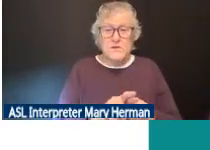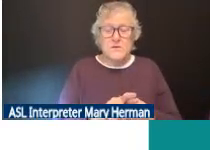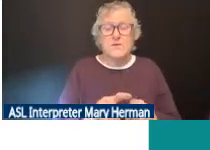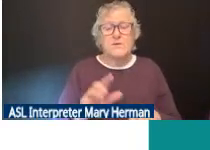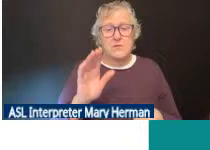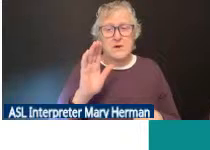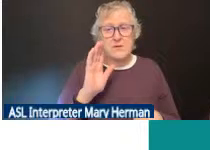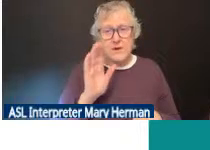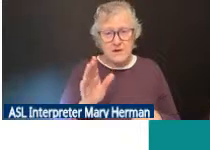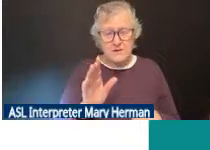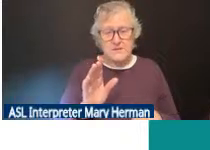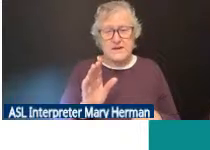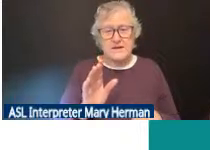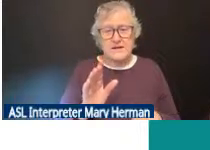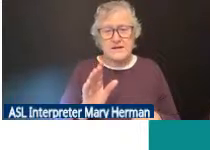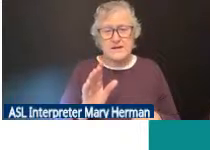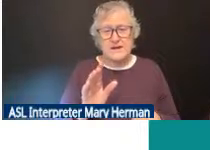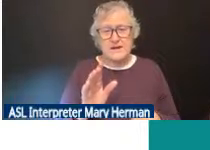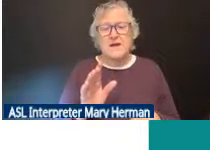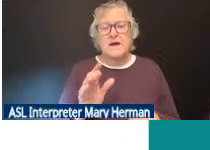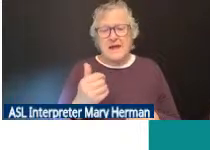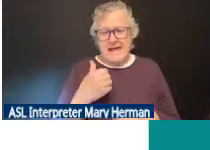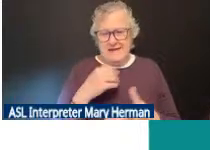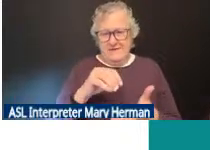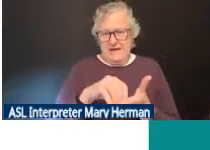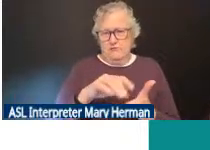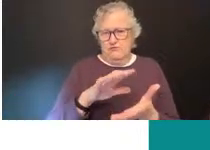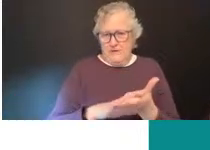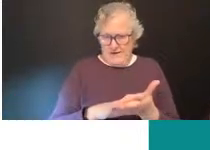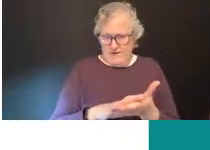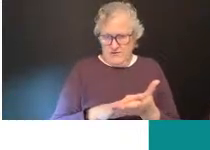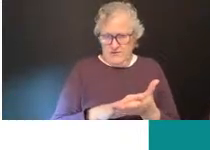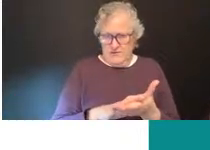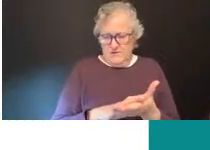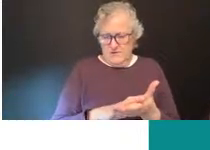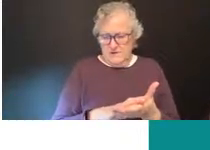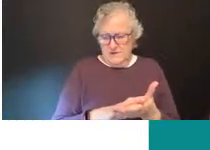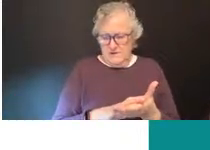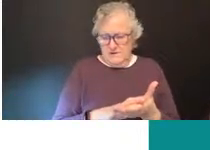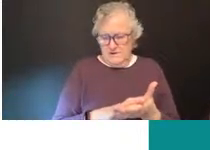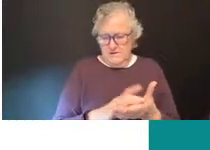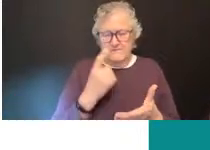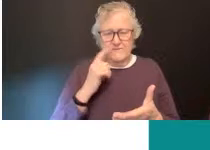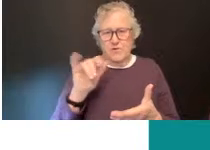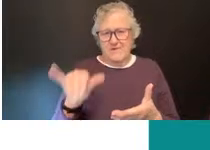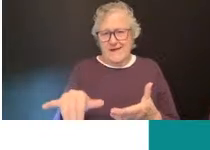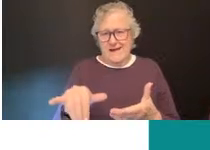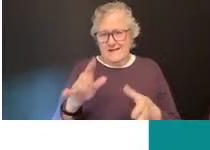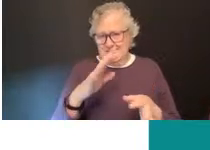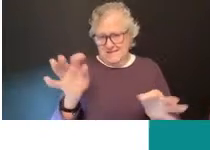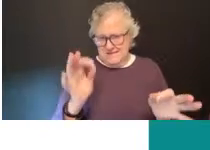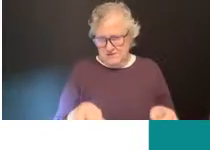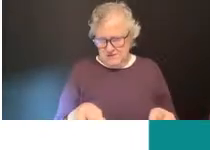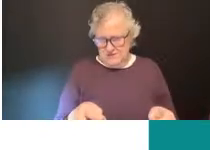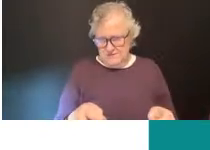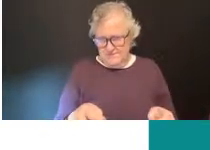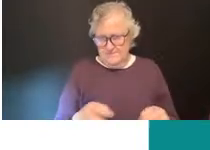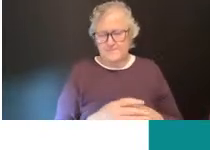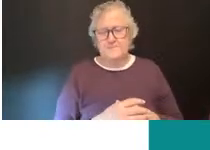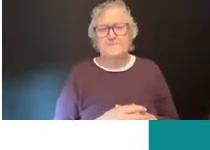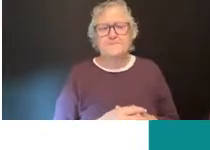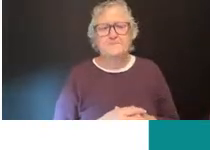those milestones happening. So we will be doing refinements to the design and technical